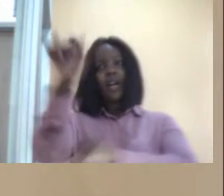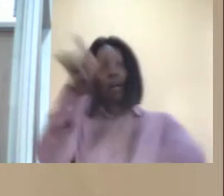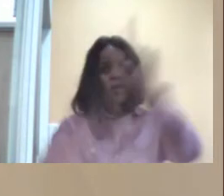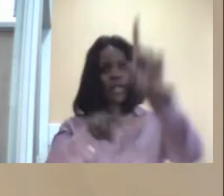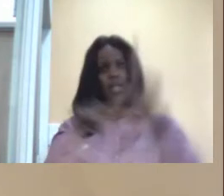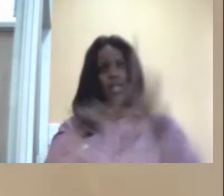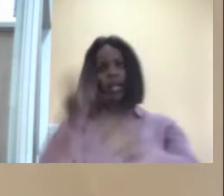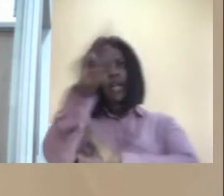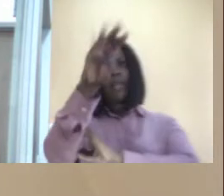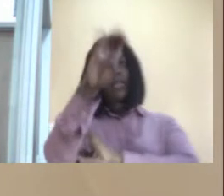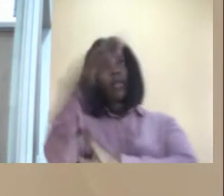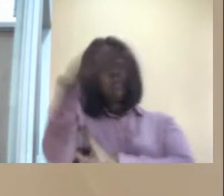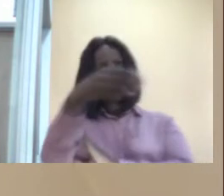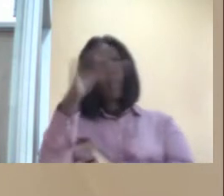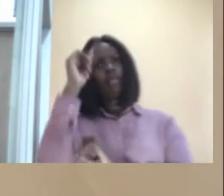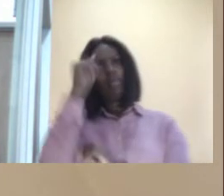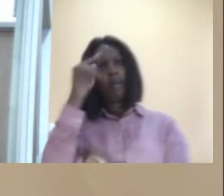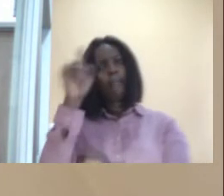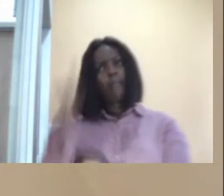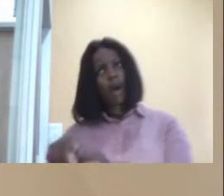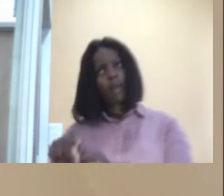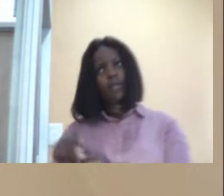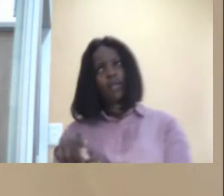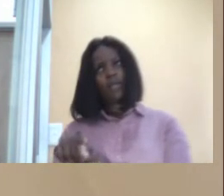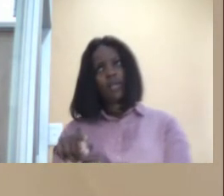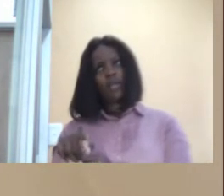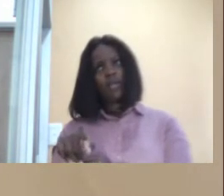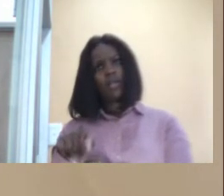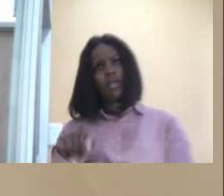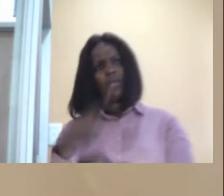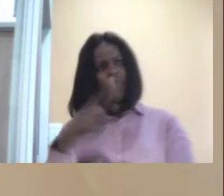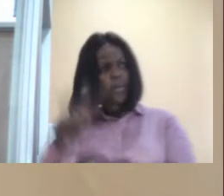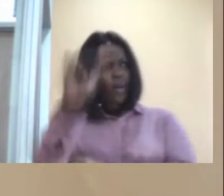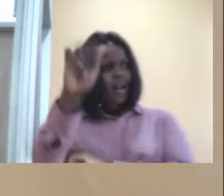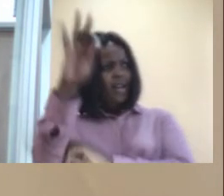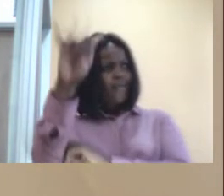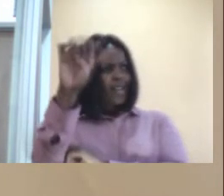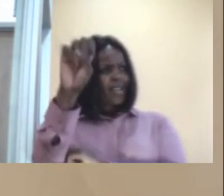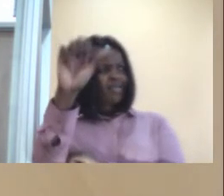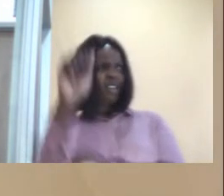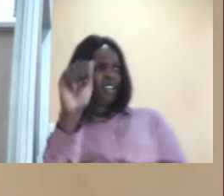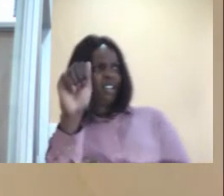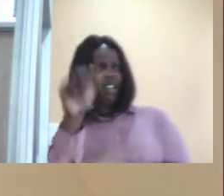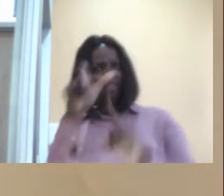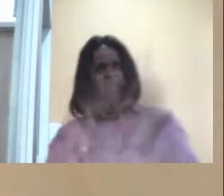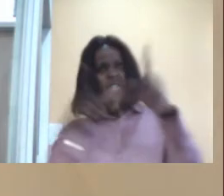there is also the expectation or the invitation of AFASA, there is Chairperson